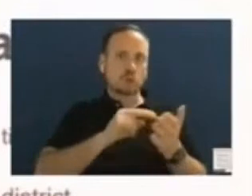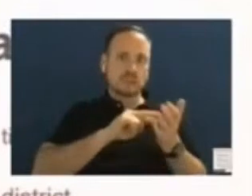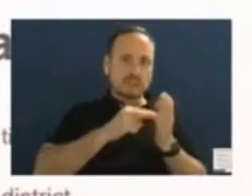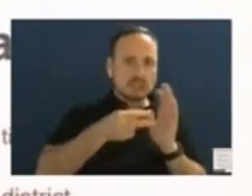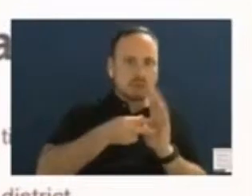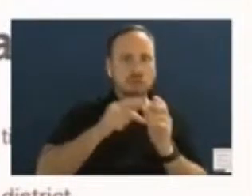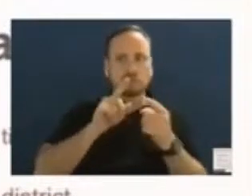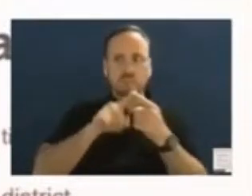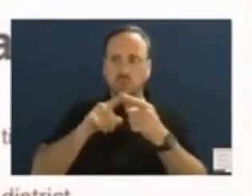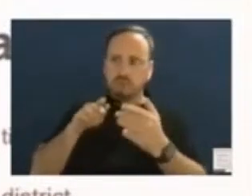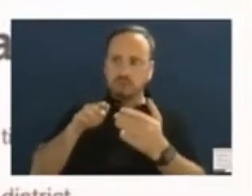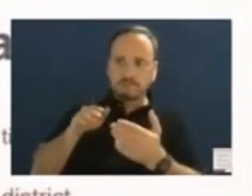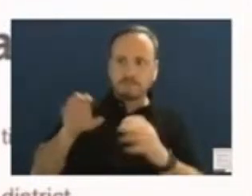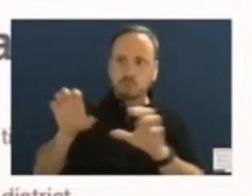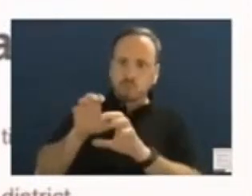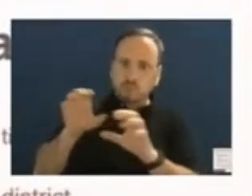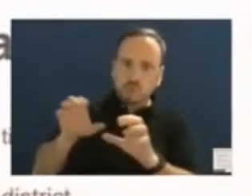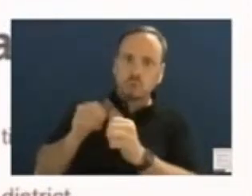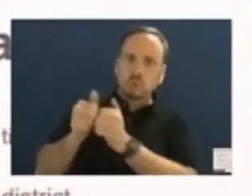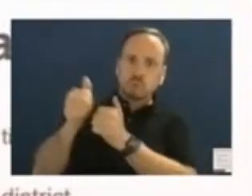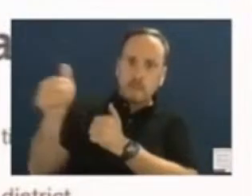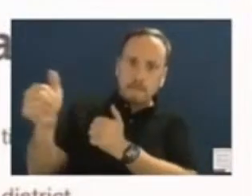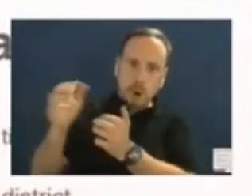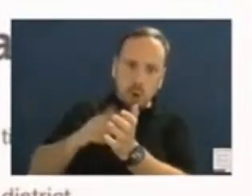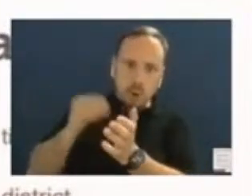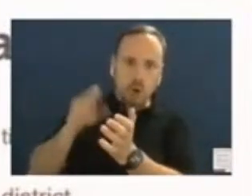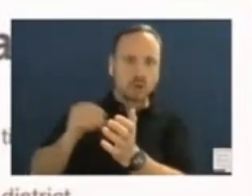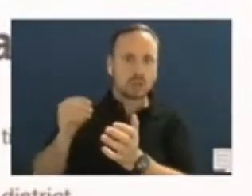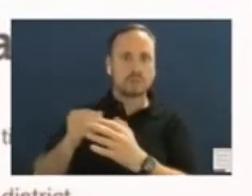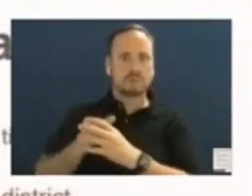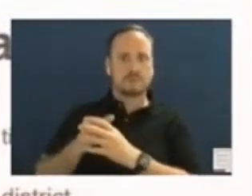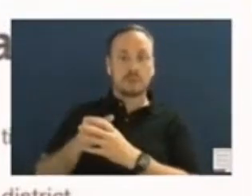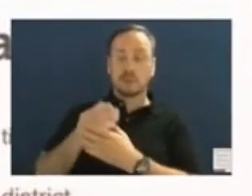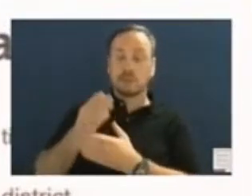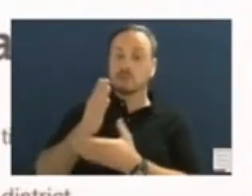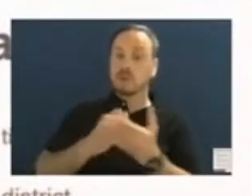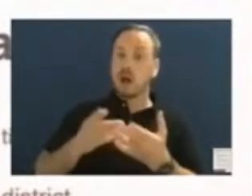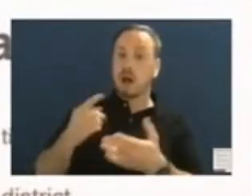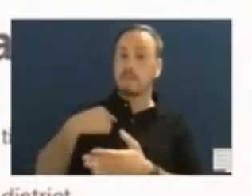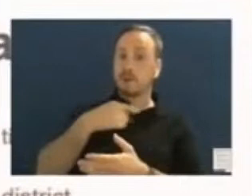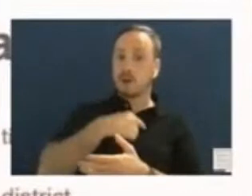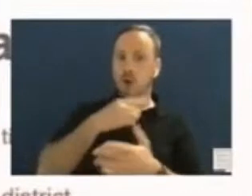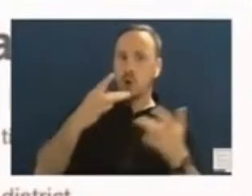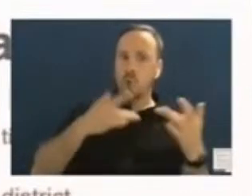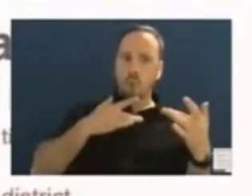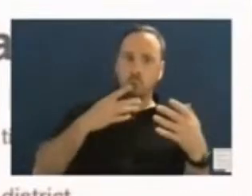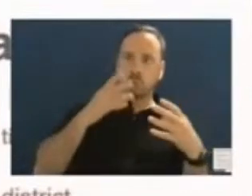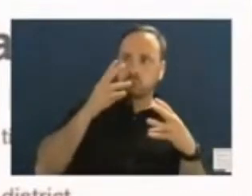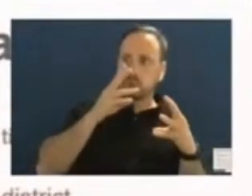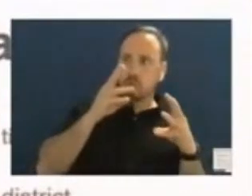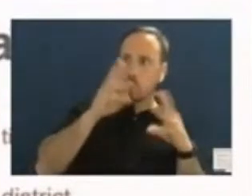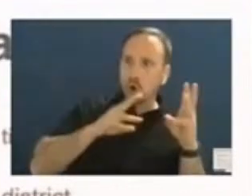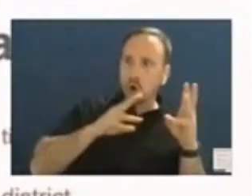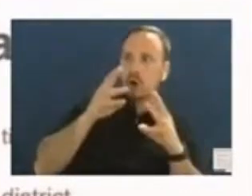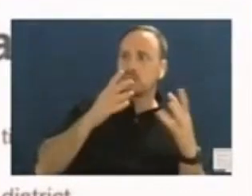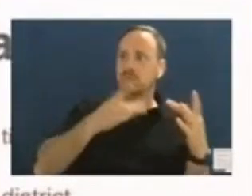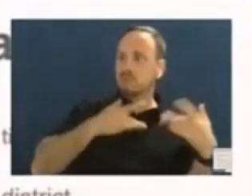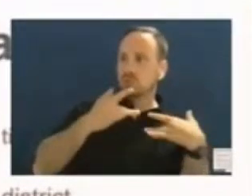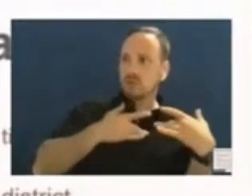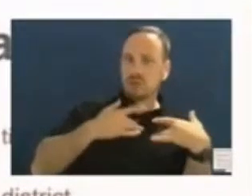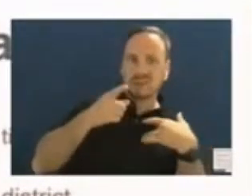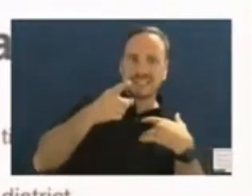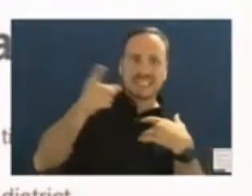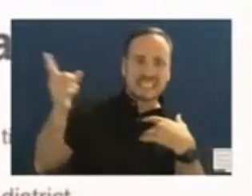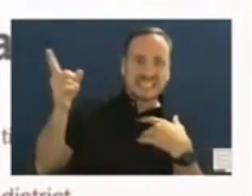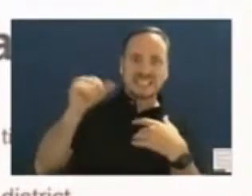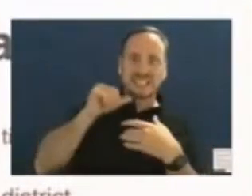In some instances, we have been worried as a system around the learning loss that we know in some instances took place, not with